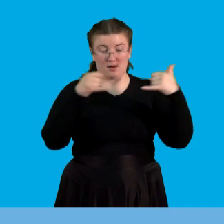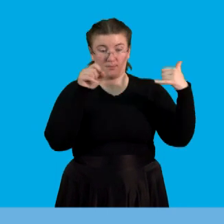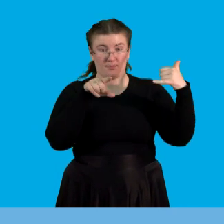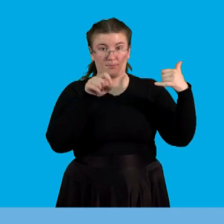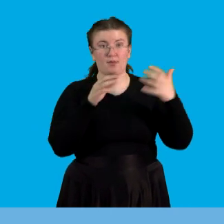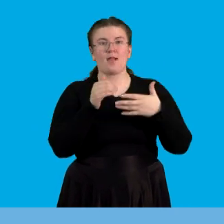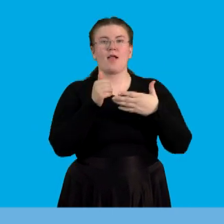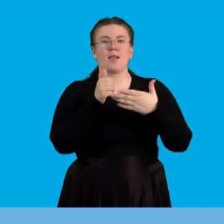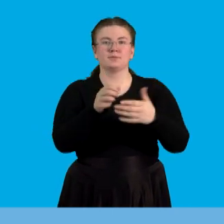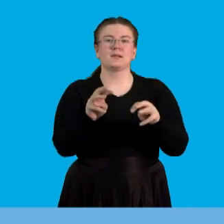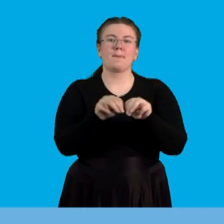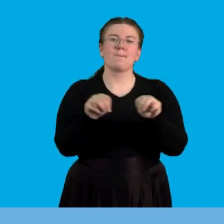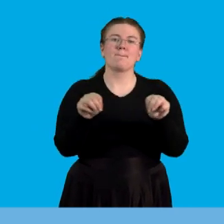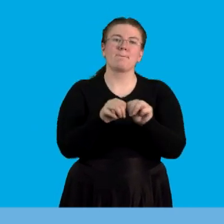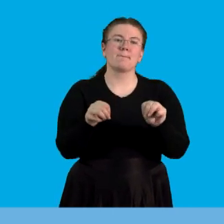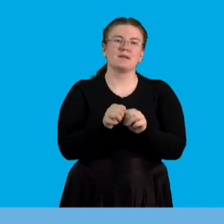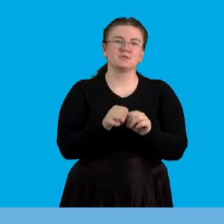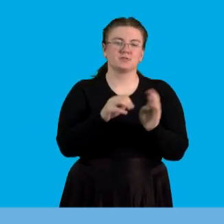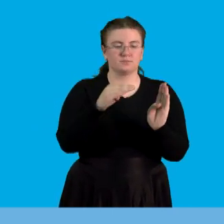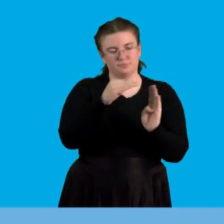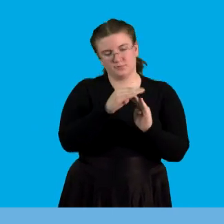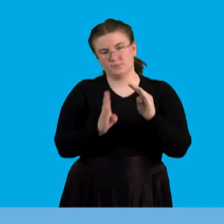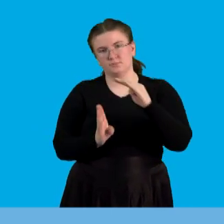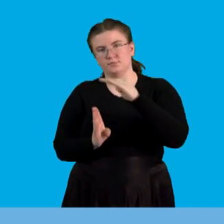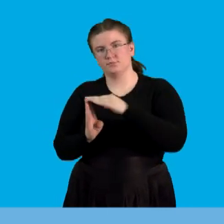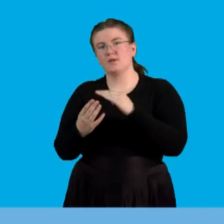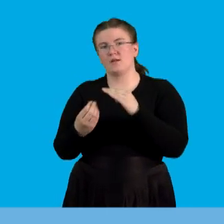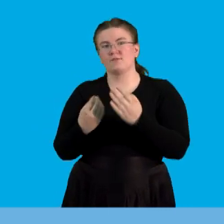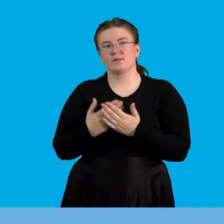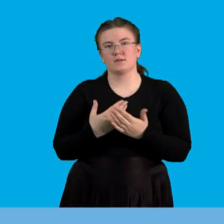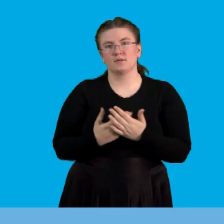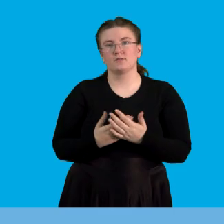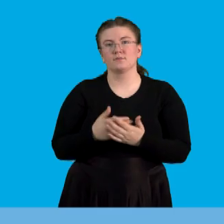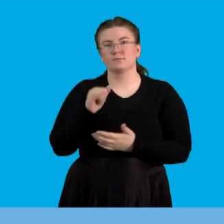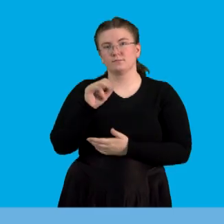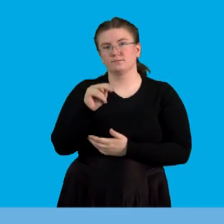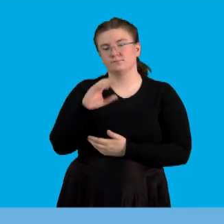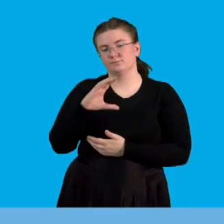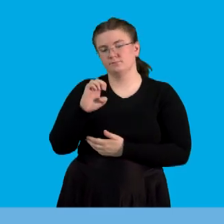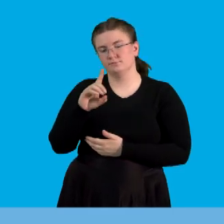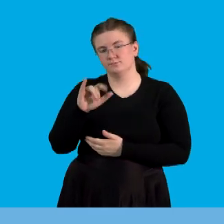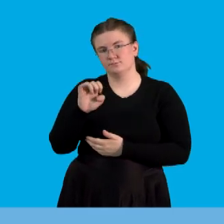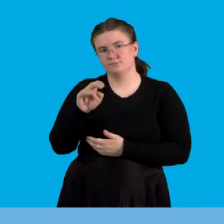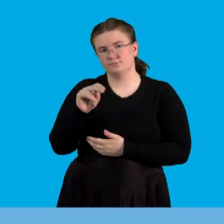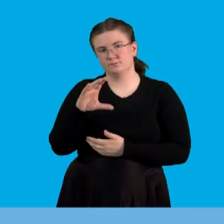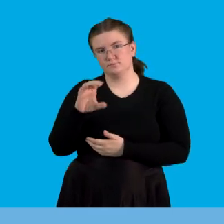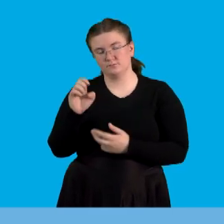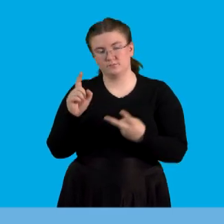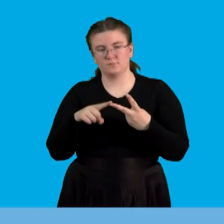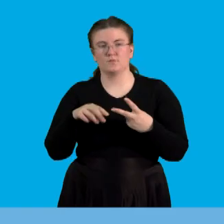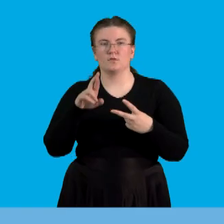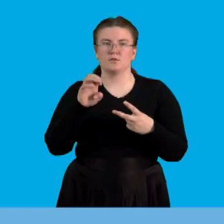line helps us to measure the two angles that we can either have, the angle of incidence and in this case, the angle of